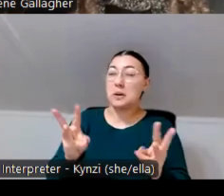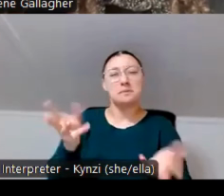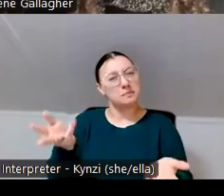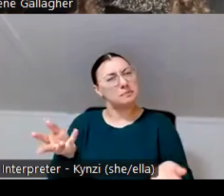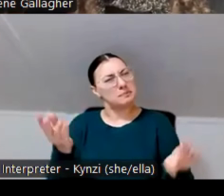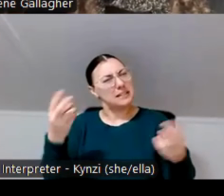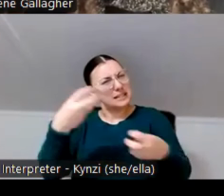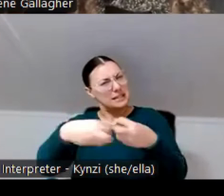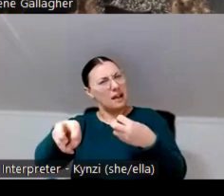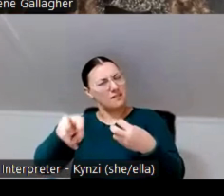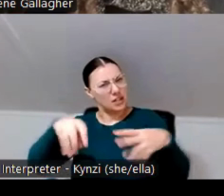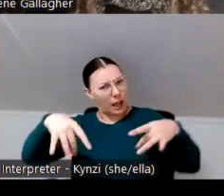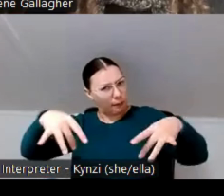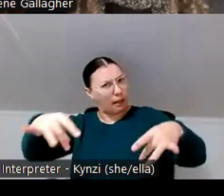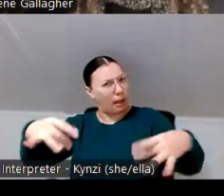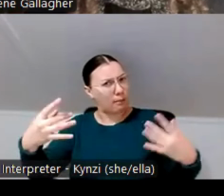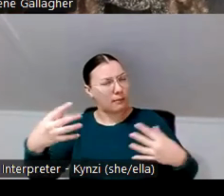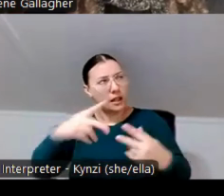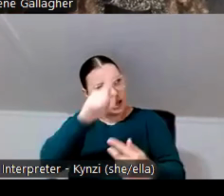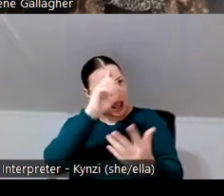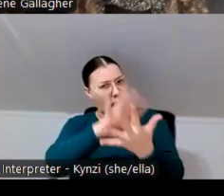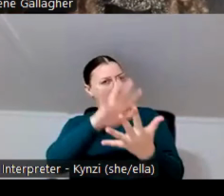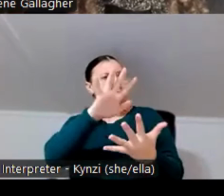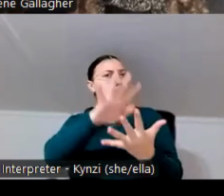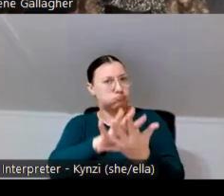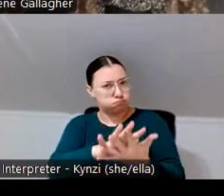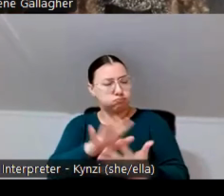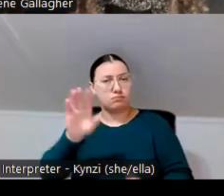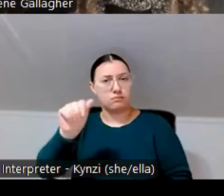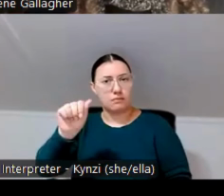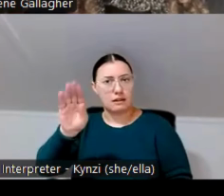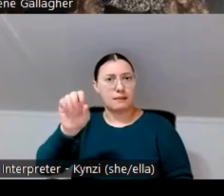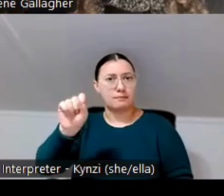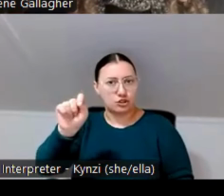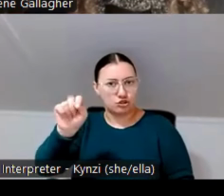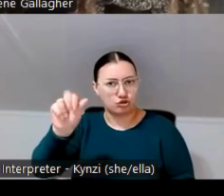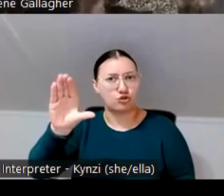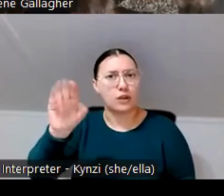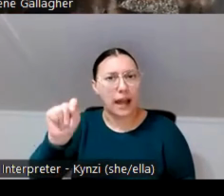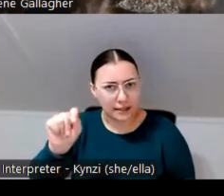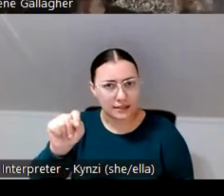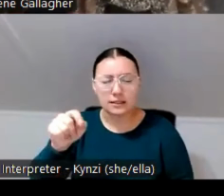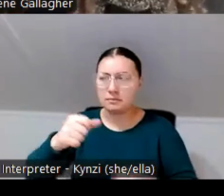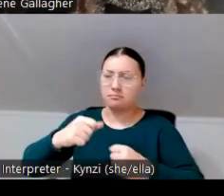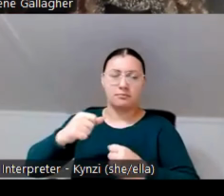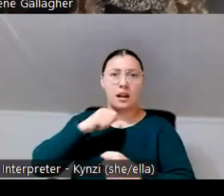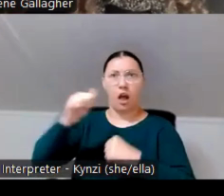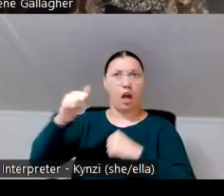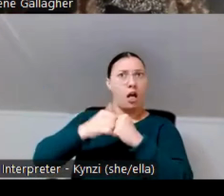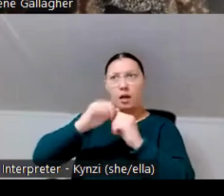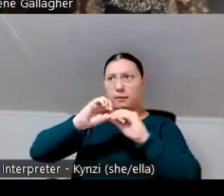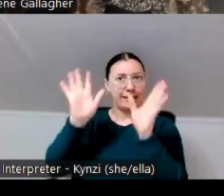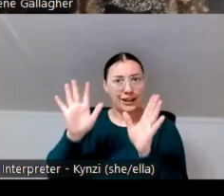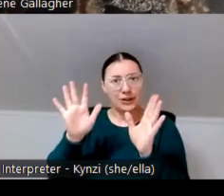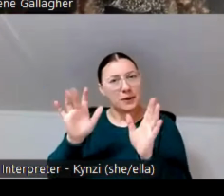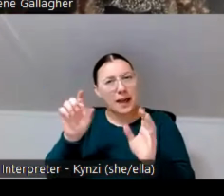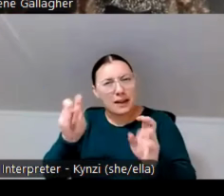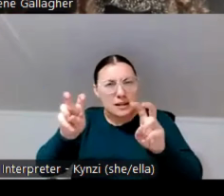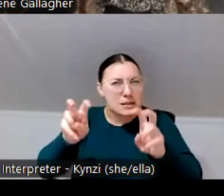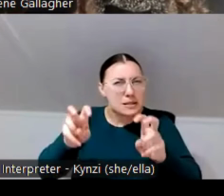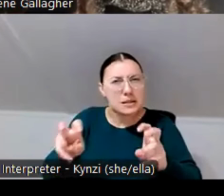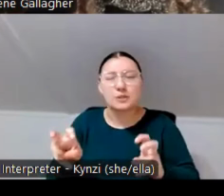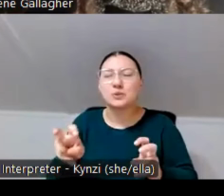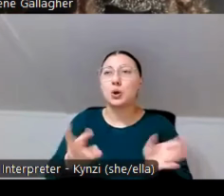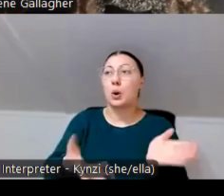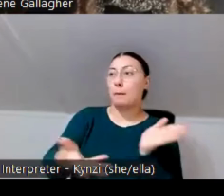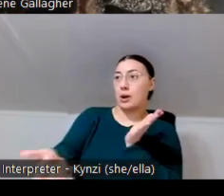abstract concept. So we want to bring the tools and materials to the child so